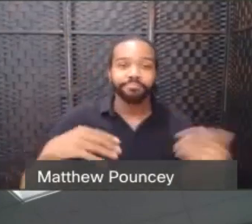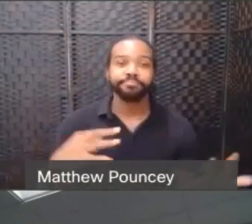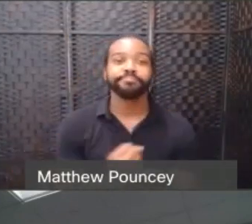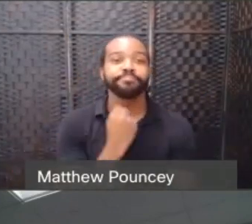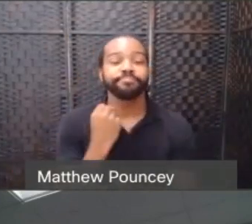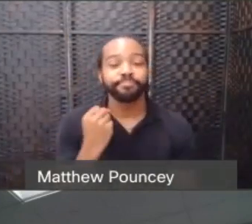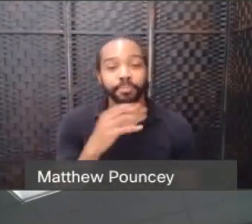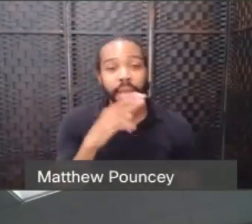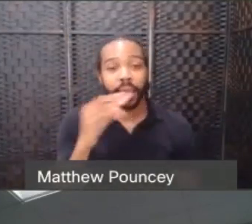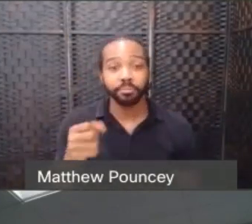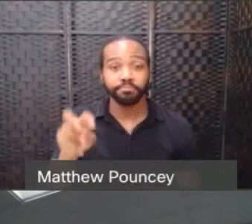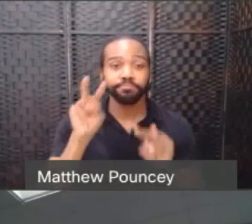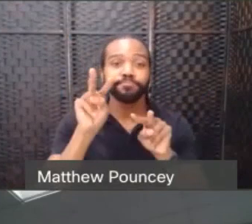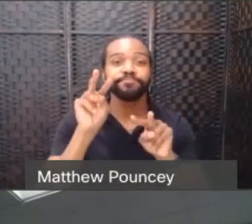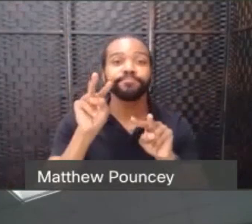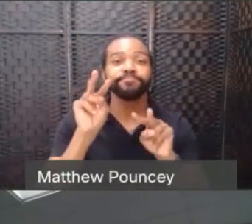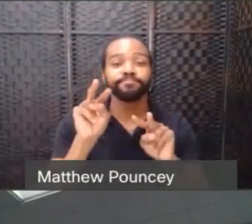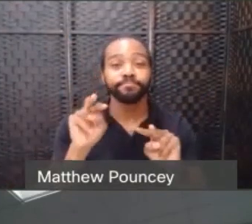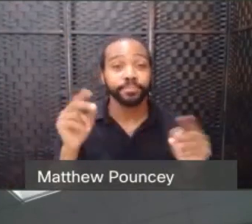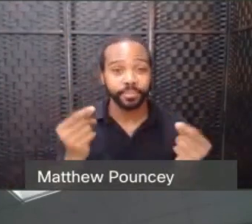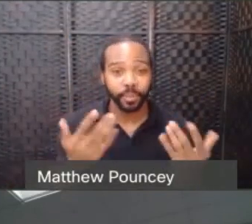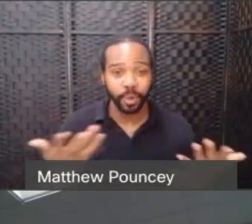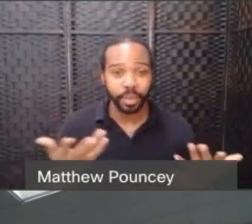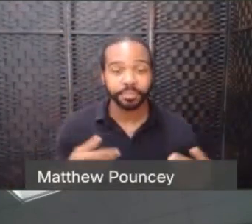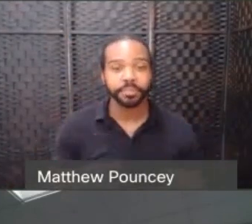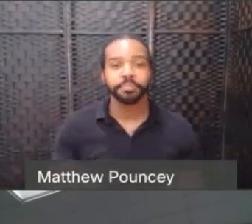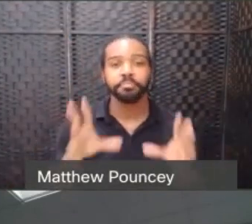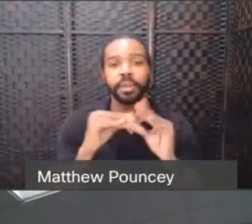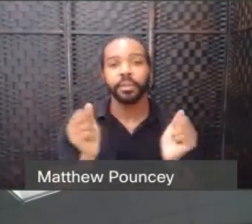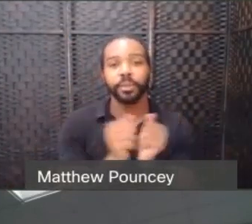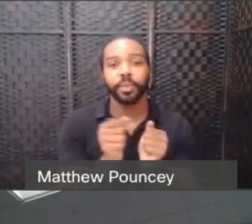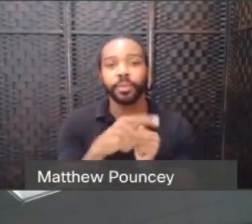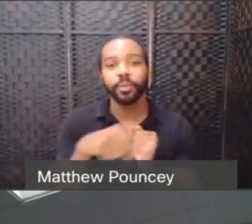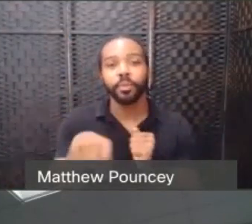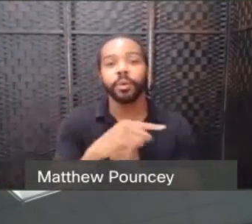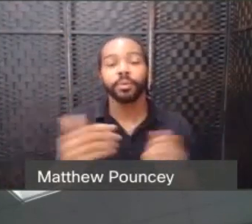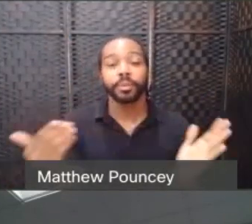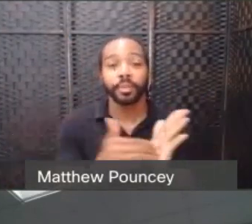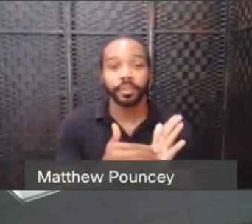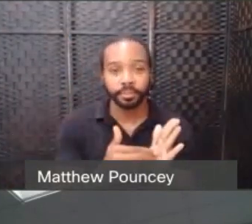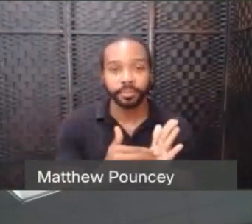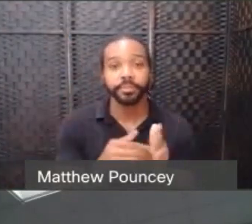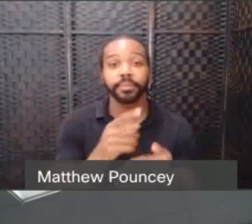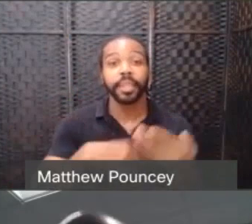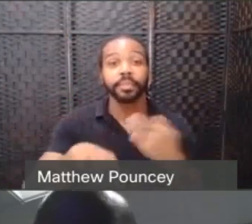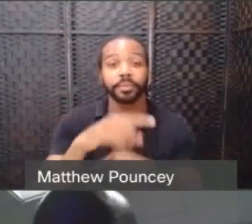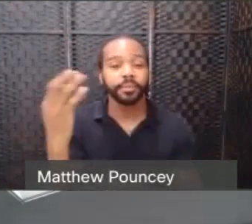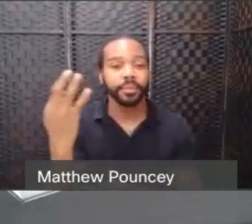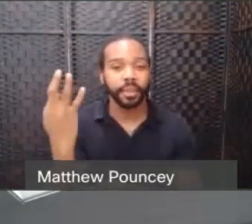we will be looking forward to meeting with you again next